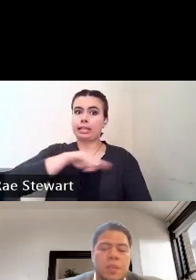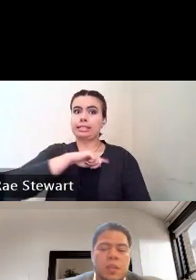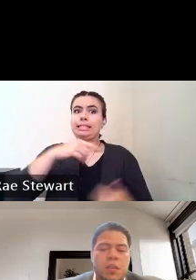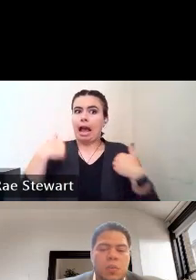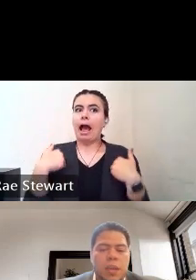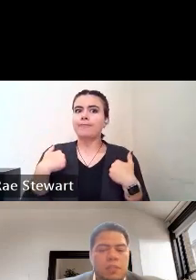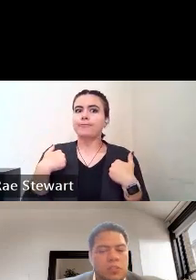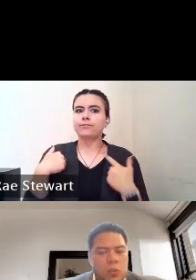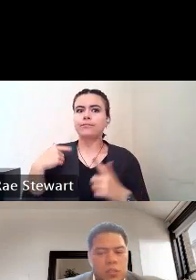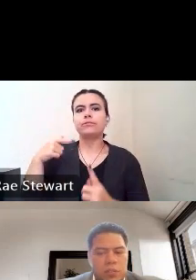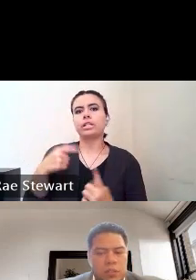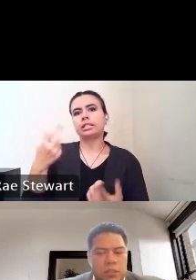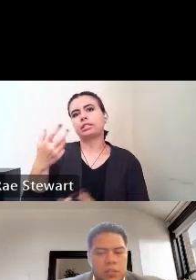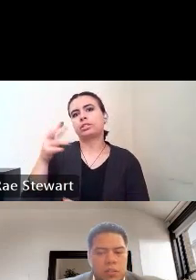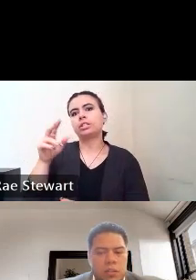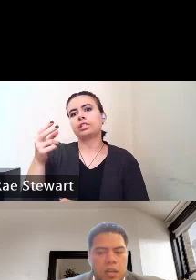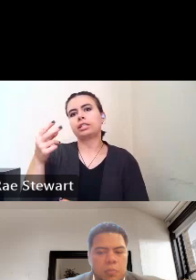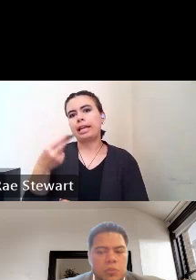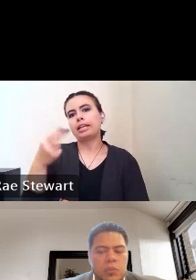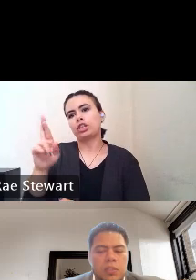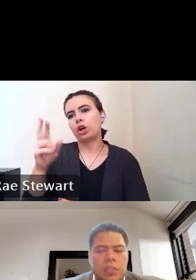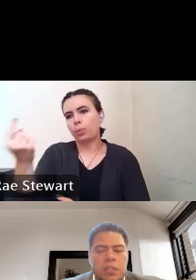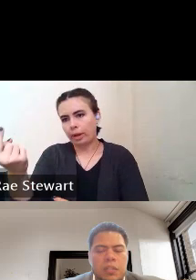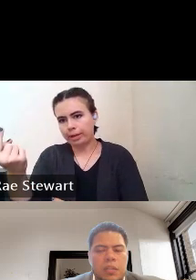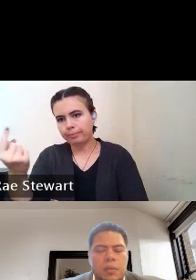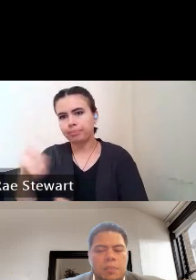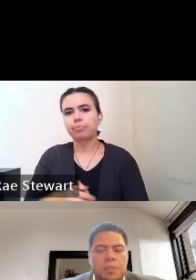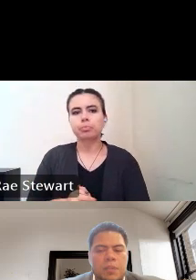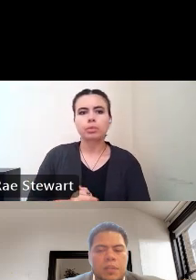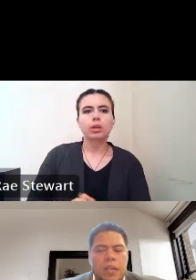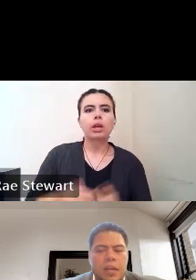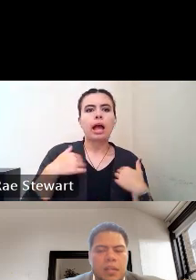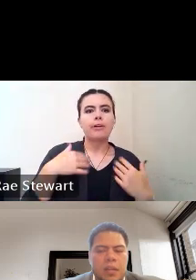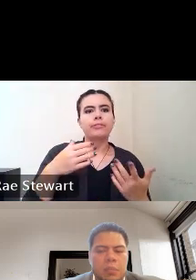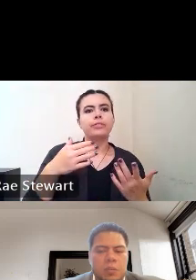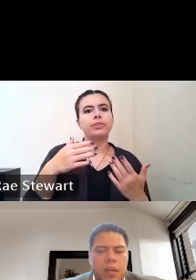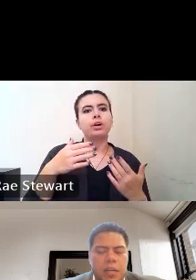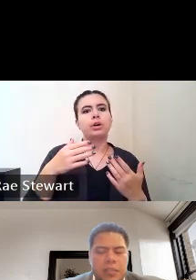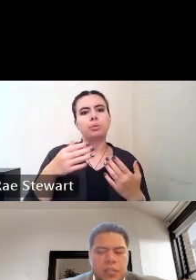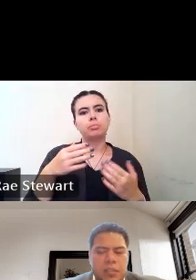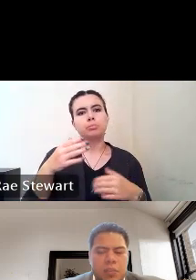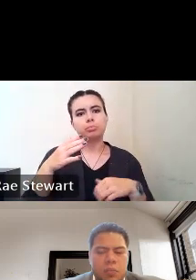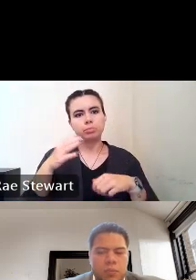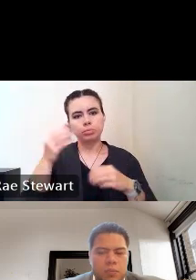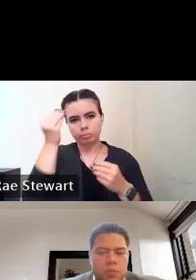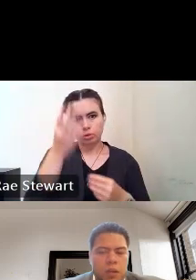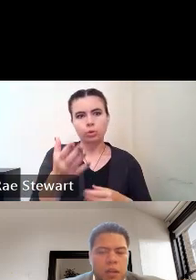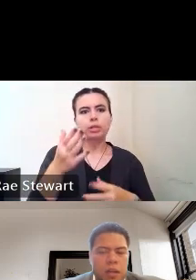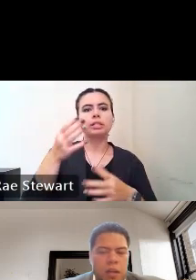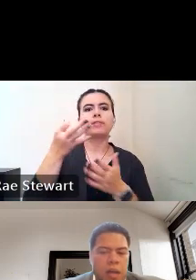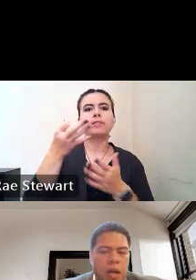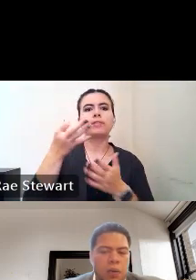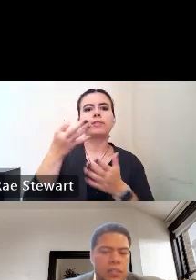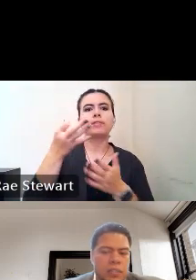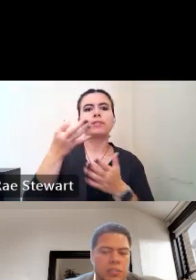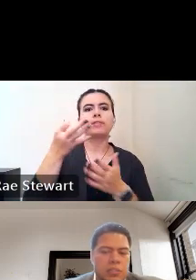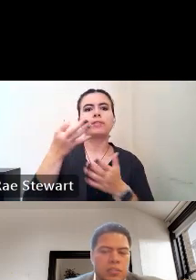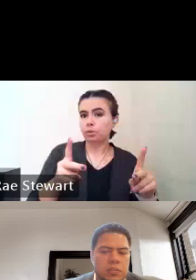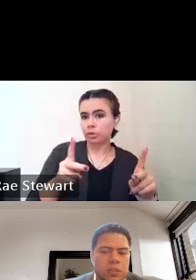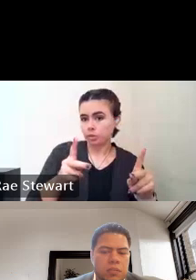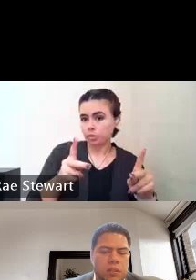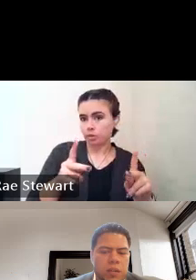1. We have the notice of funding opportunity that provides us with how